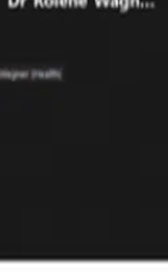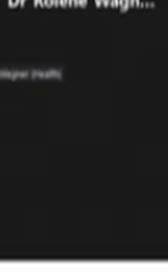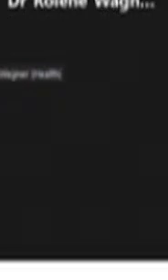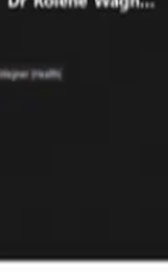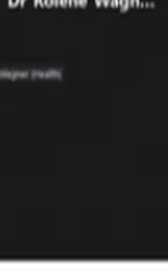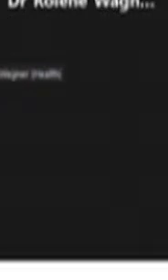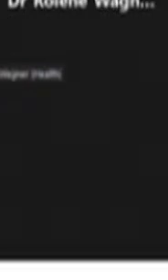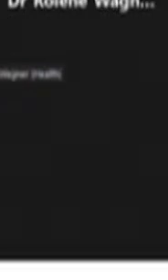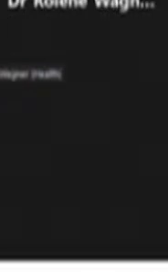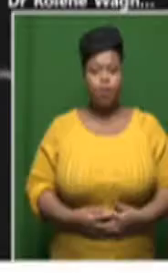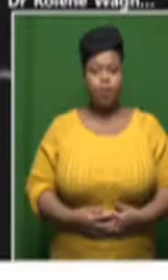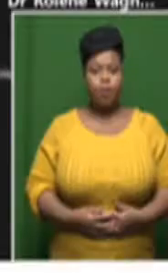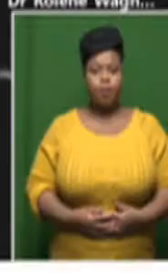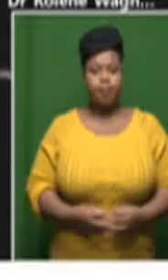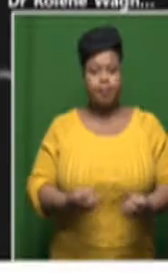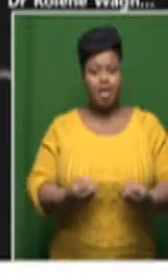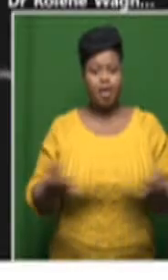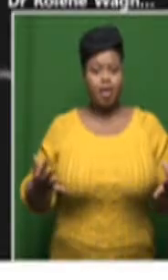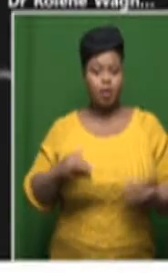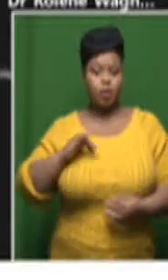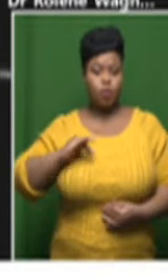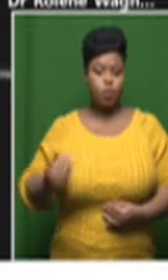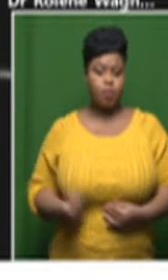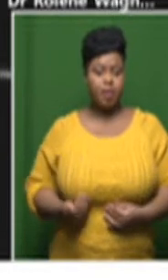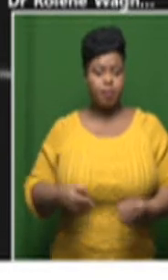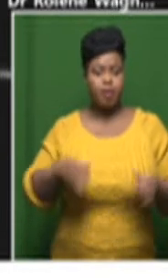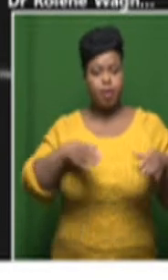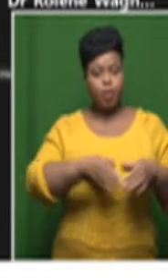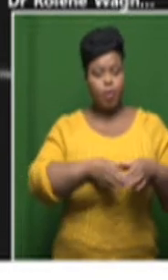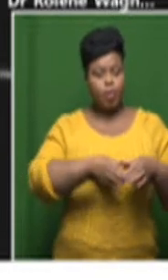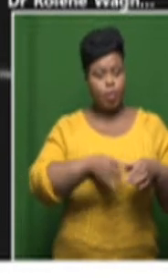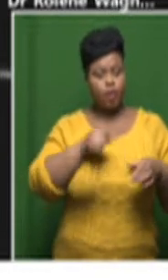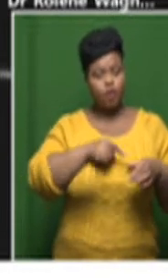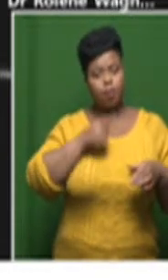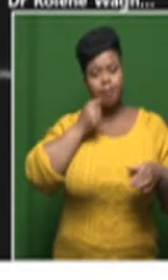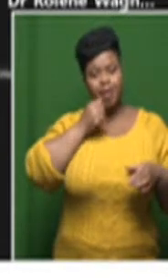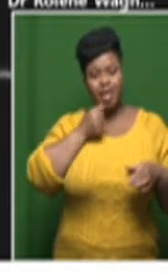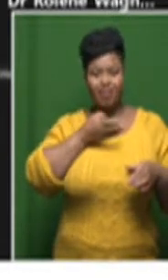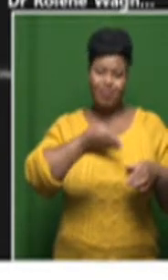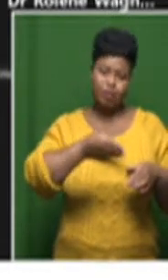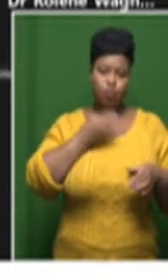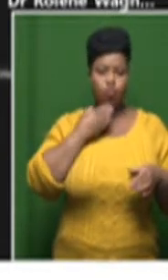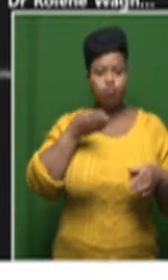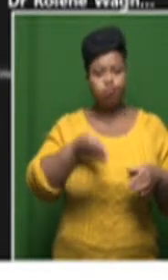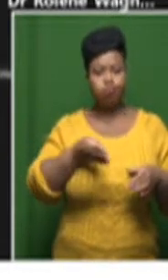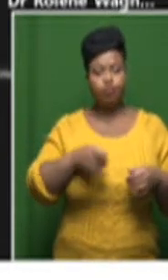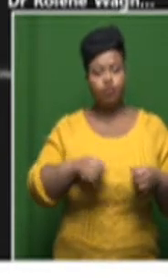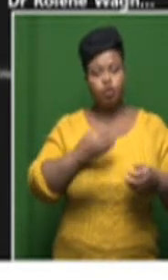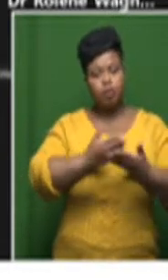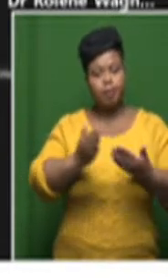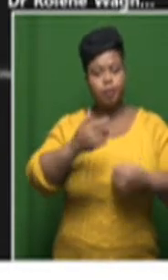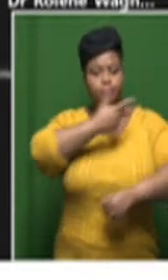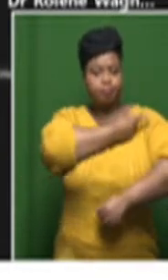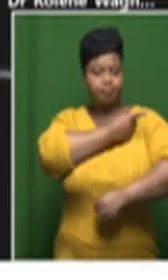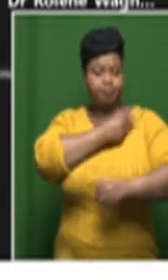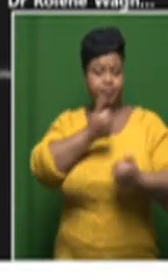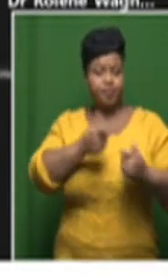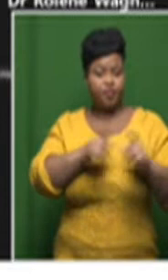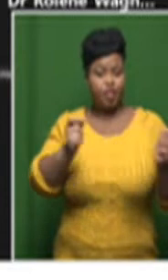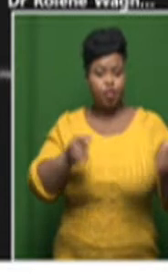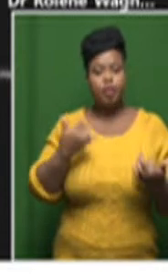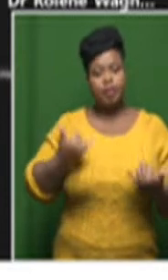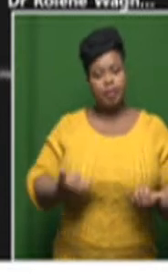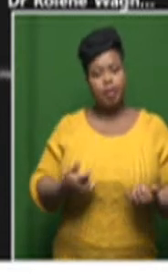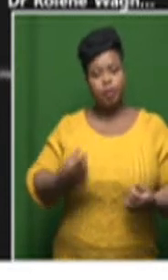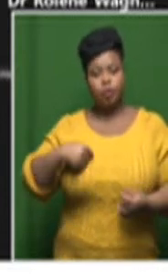large number of women, and a relatively much smaller component of men making up those who've been vaccinated. And so we are